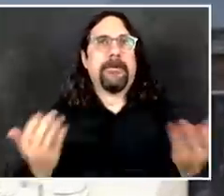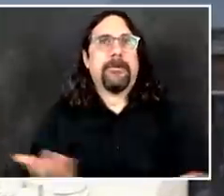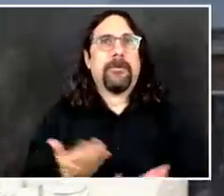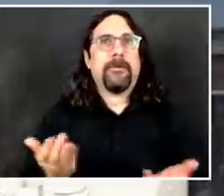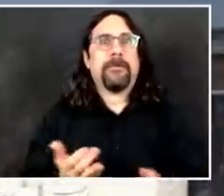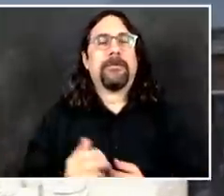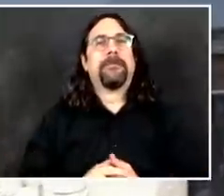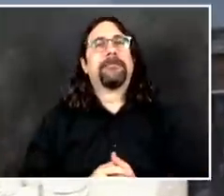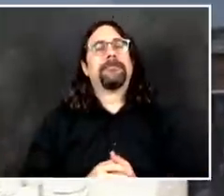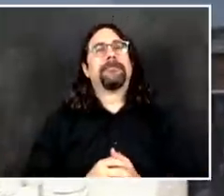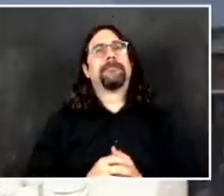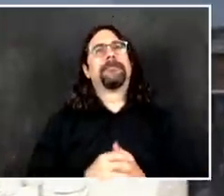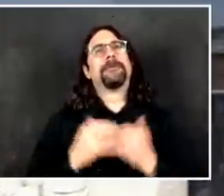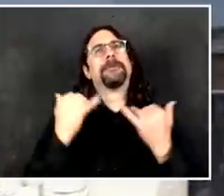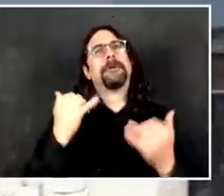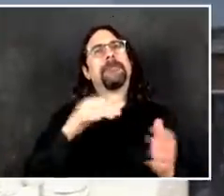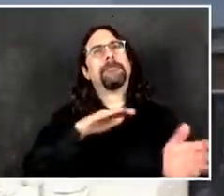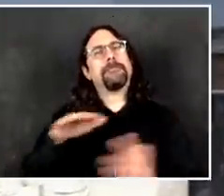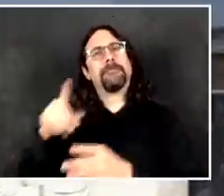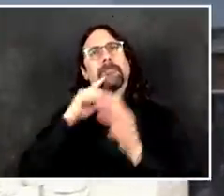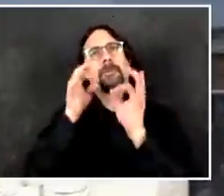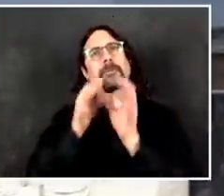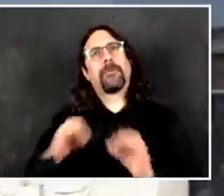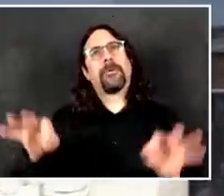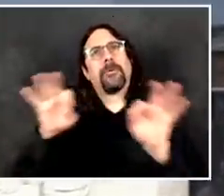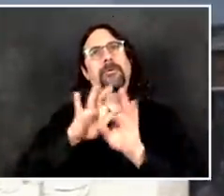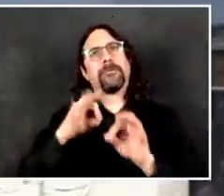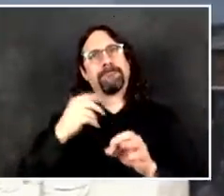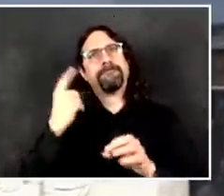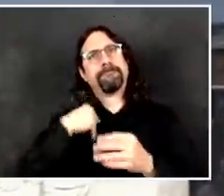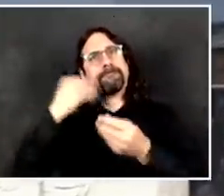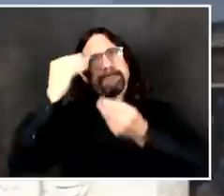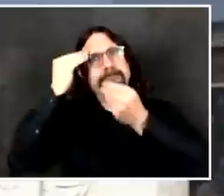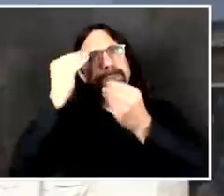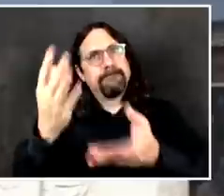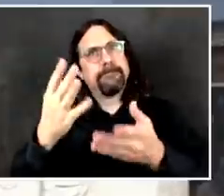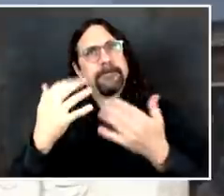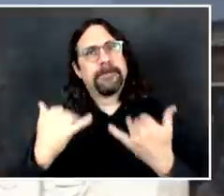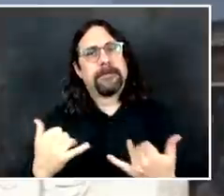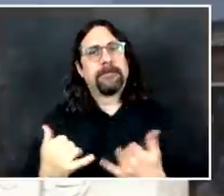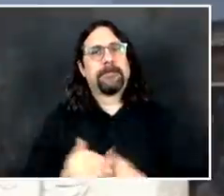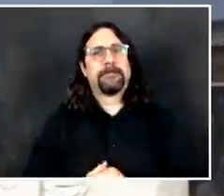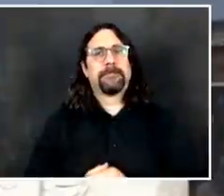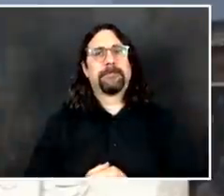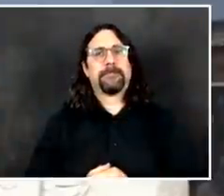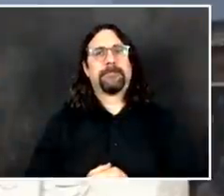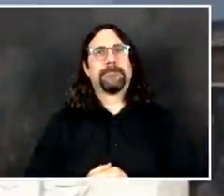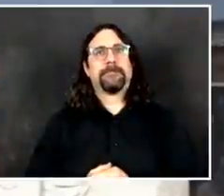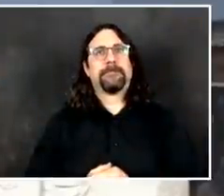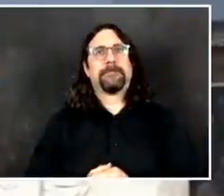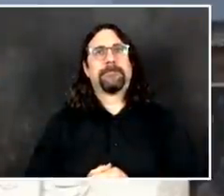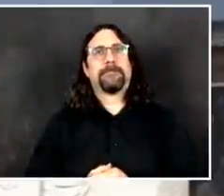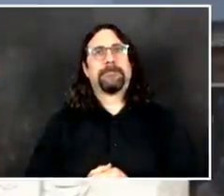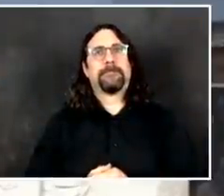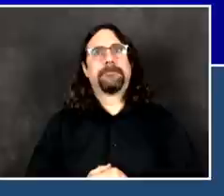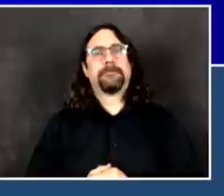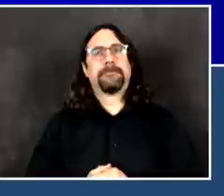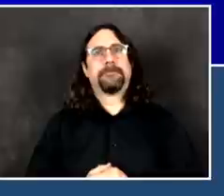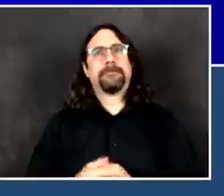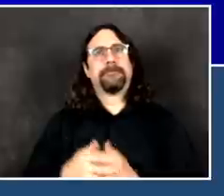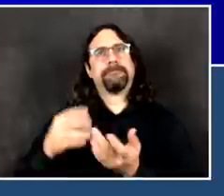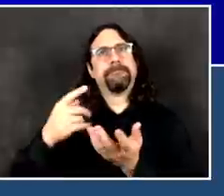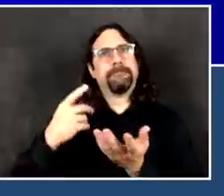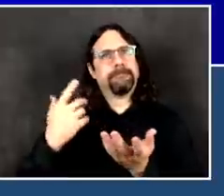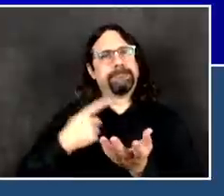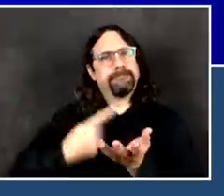with how we will protect ourselves now, but it also says a lot about how we will protect ourselves in the future. And today,